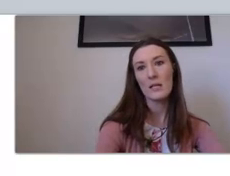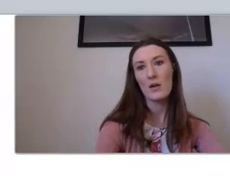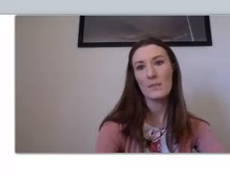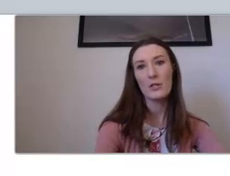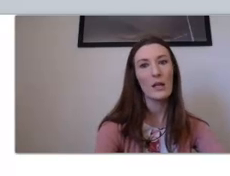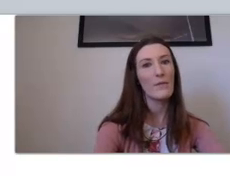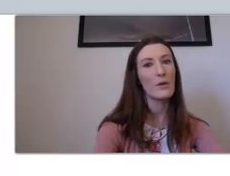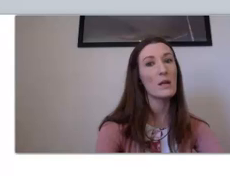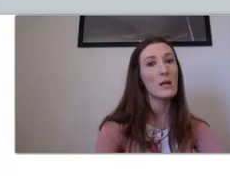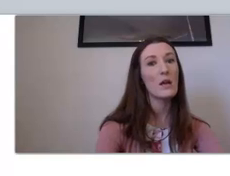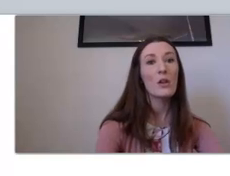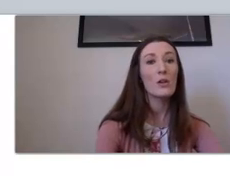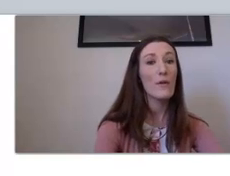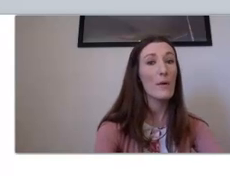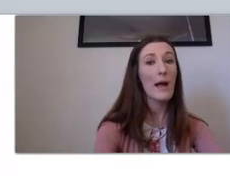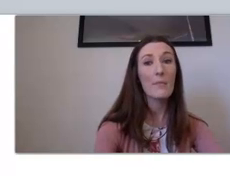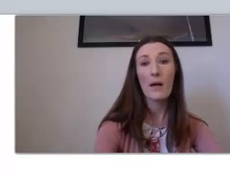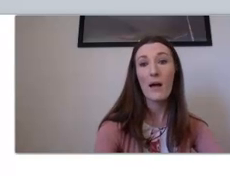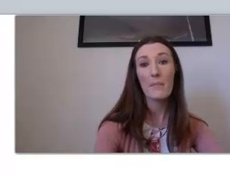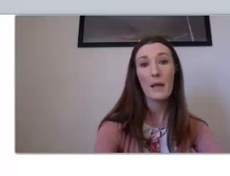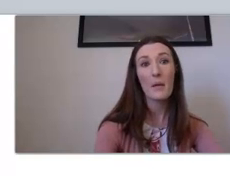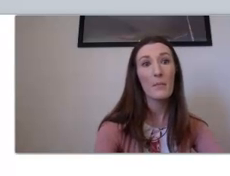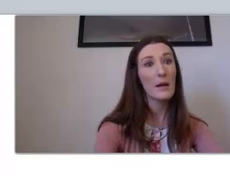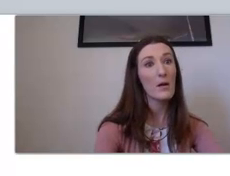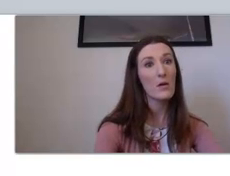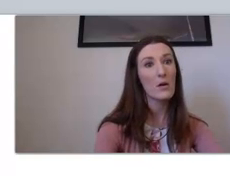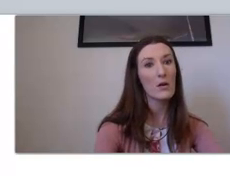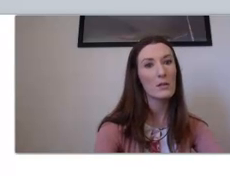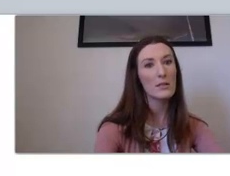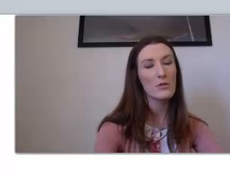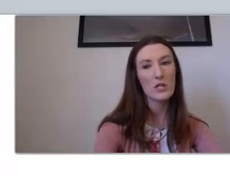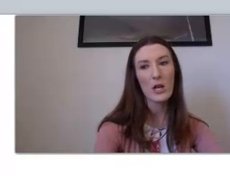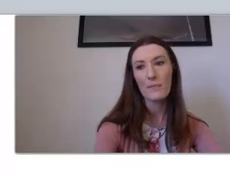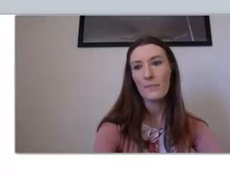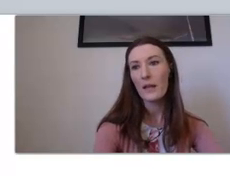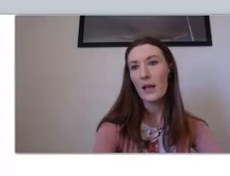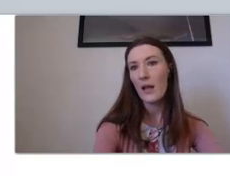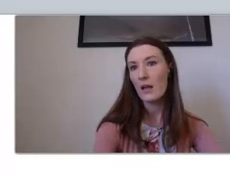greater detail, especially if you need new vocab like blood alcohol